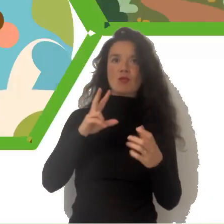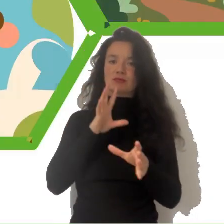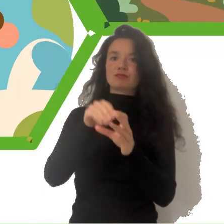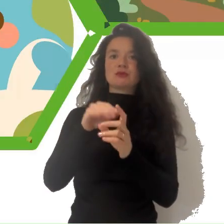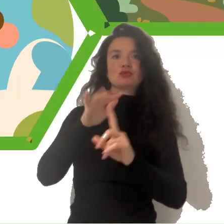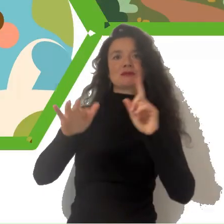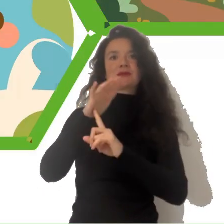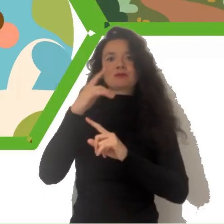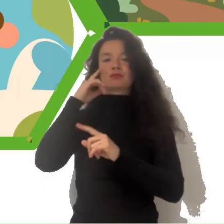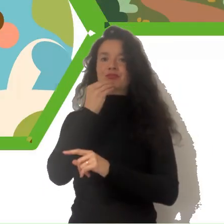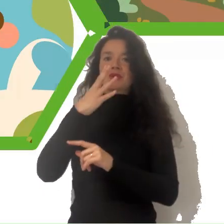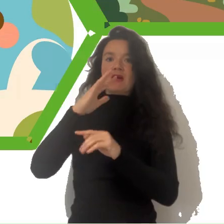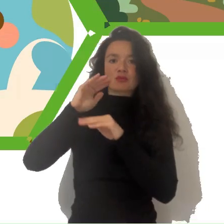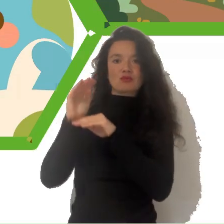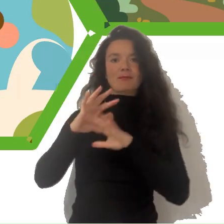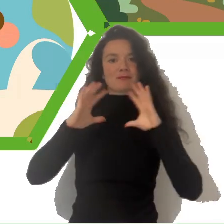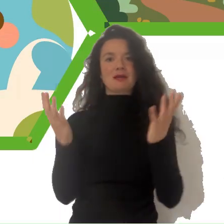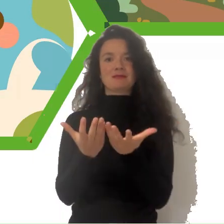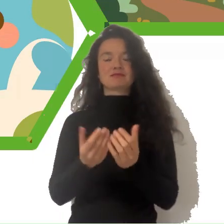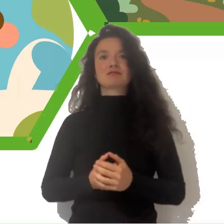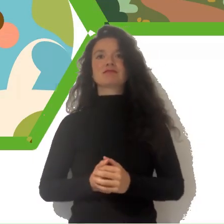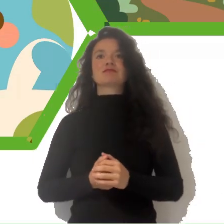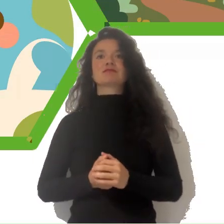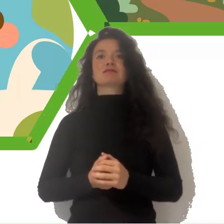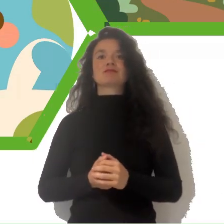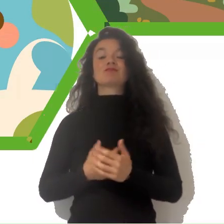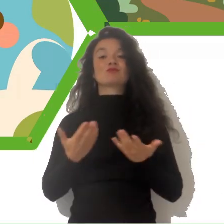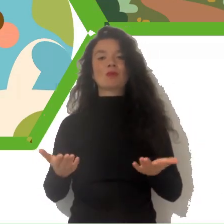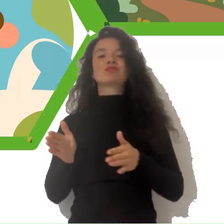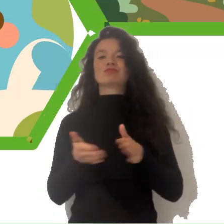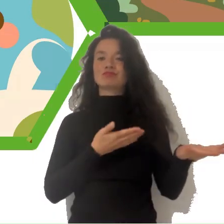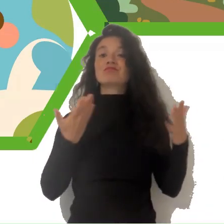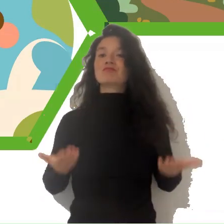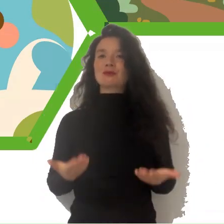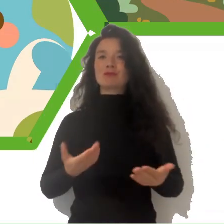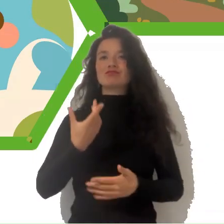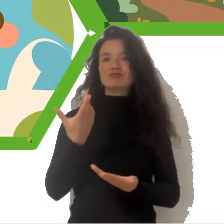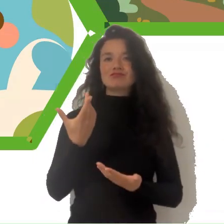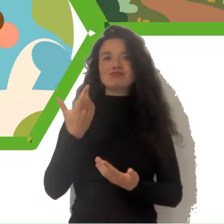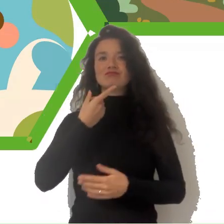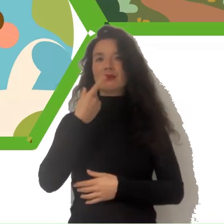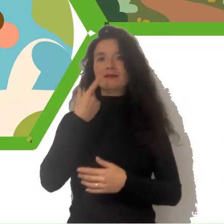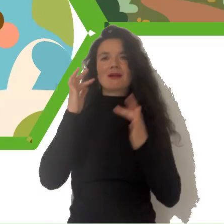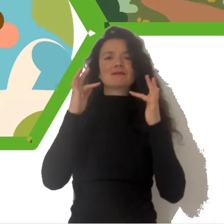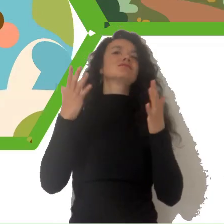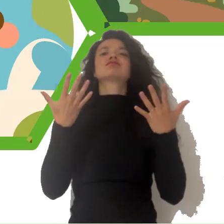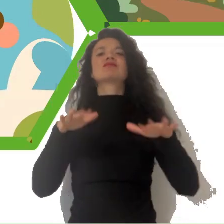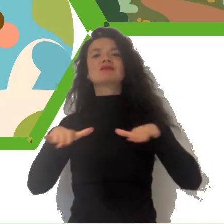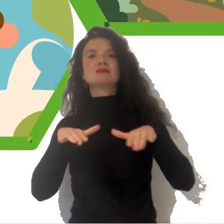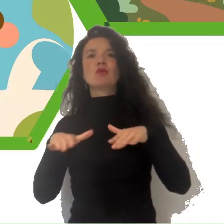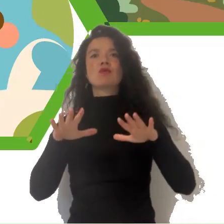we'll see how green skills can affect our daily lives, except of our